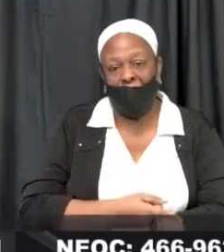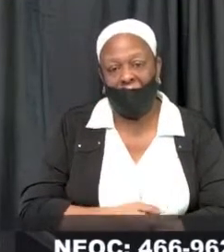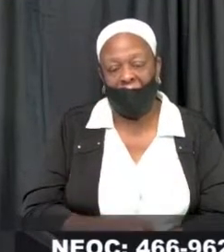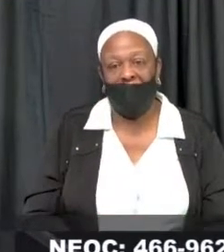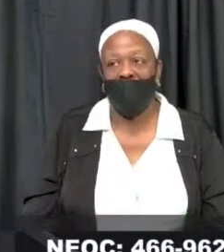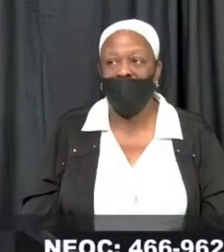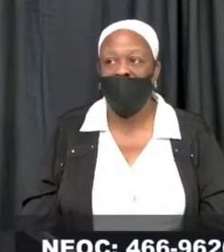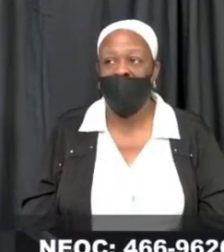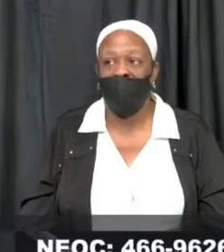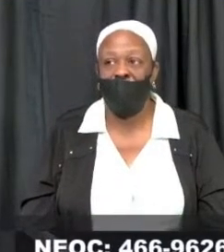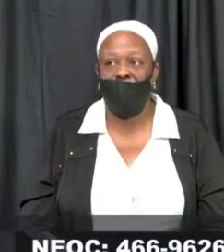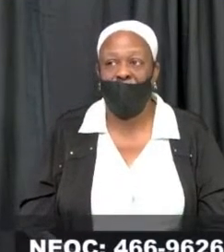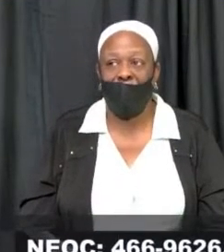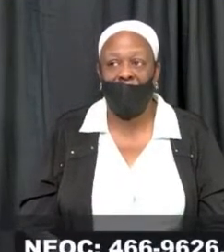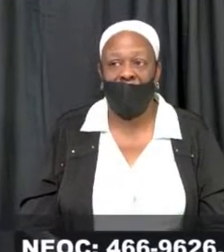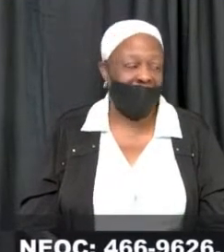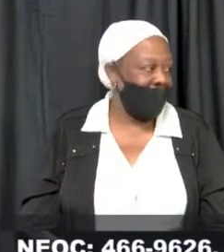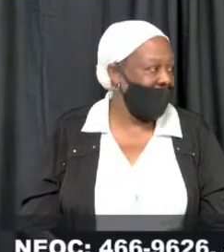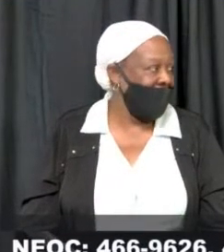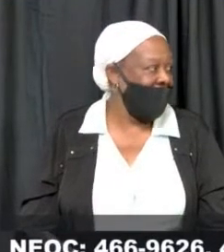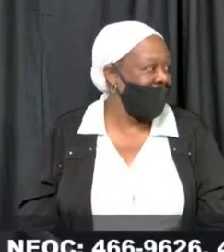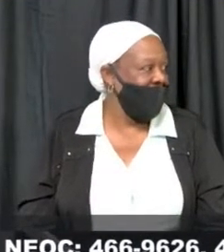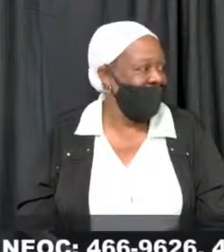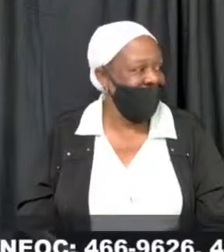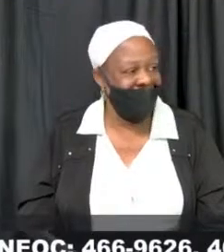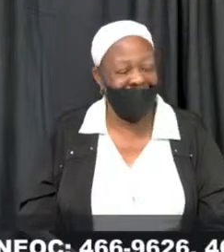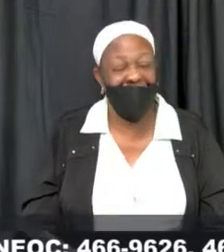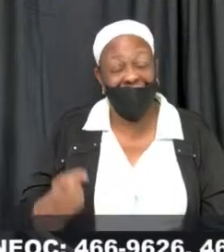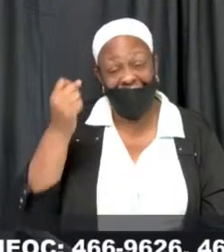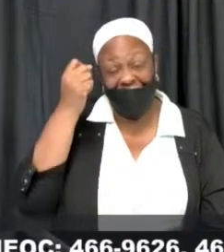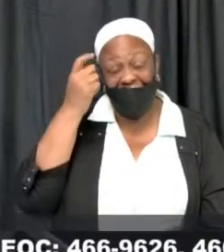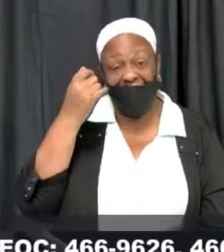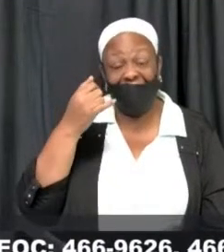also, I understand there's champagne too.